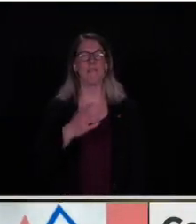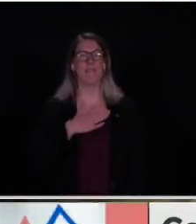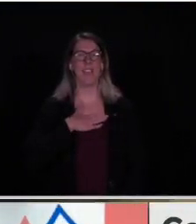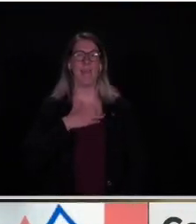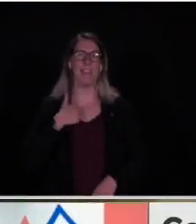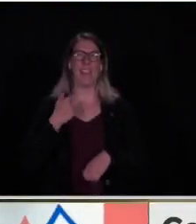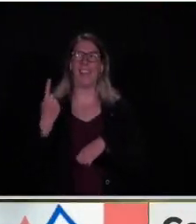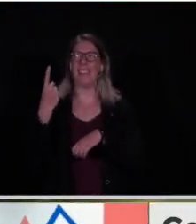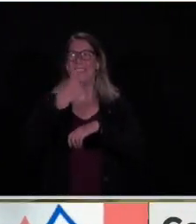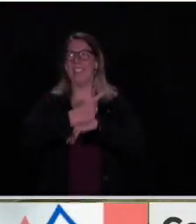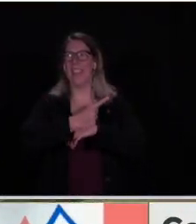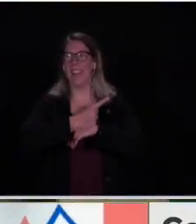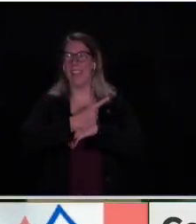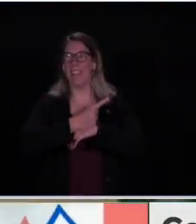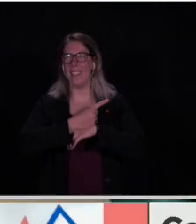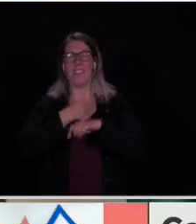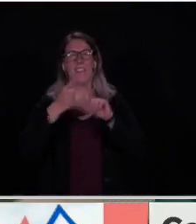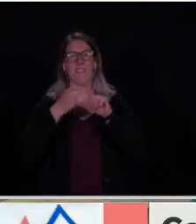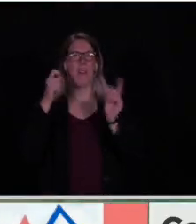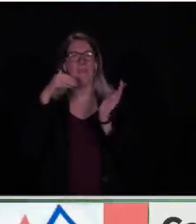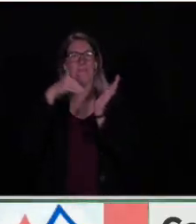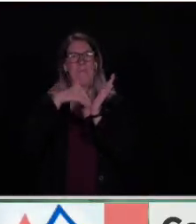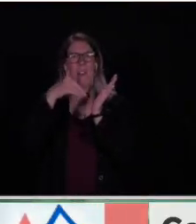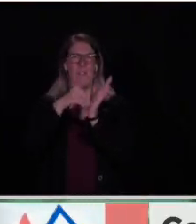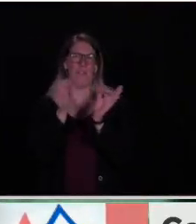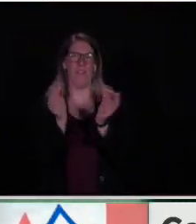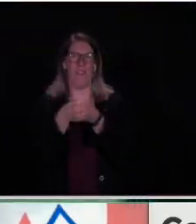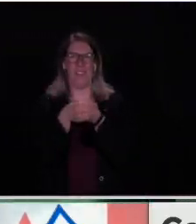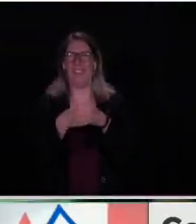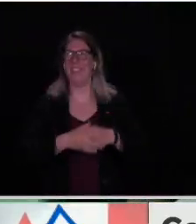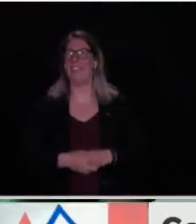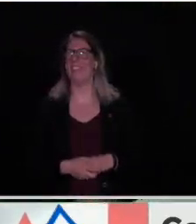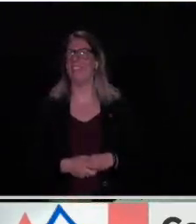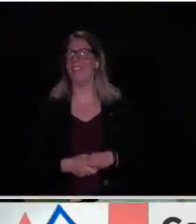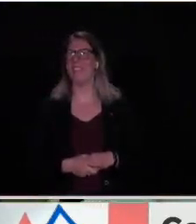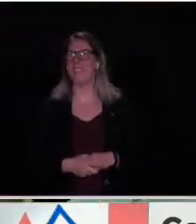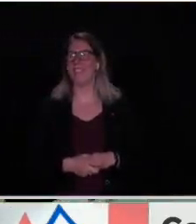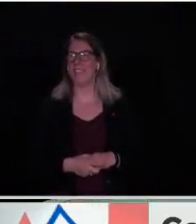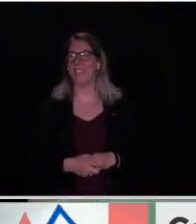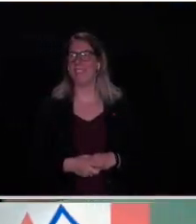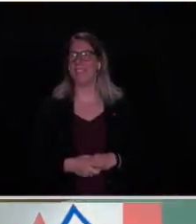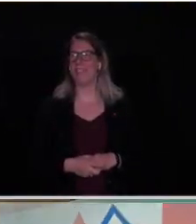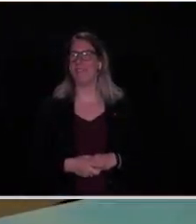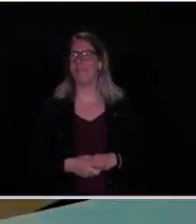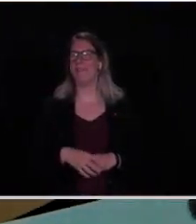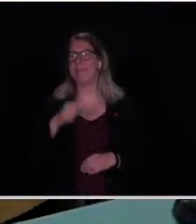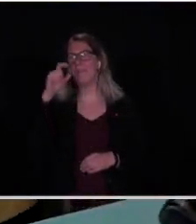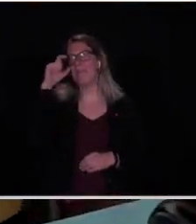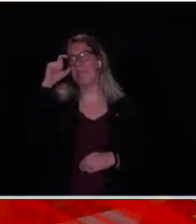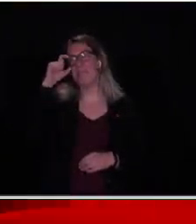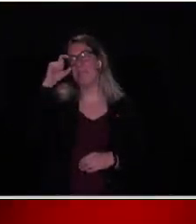Happy Canada Day from Dr. Pocock's office! Woo!